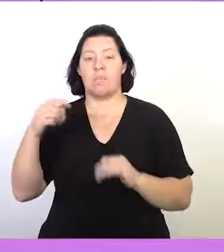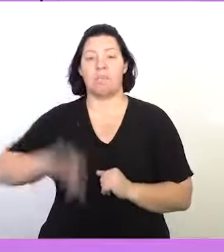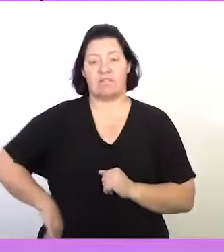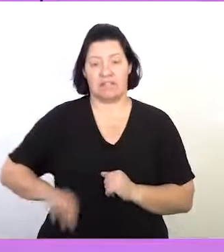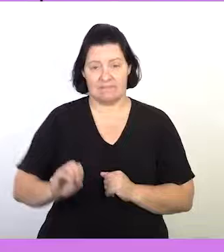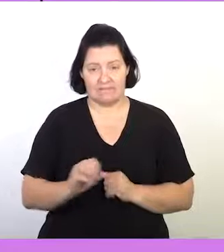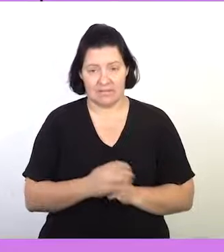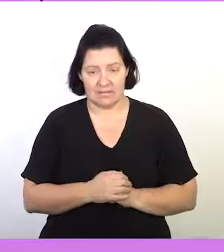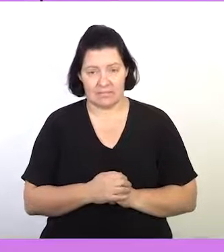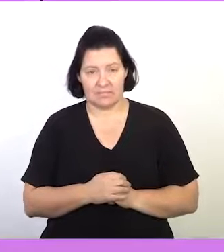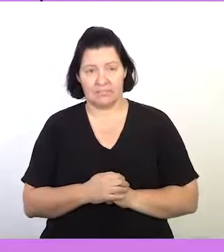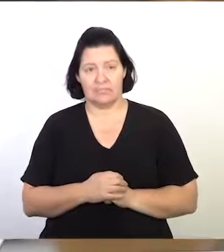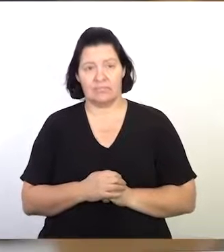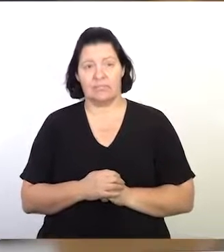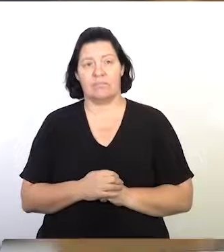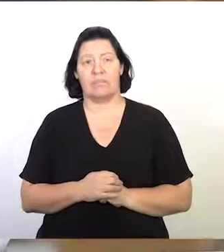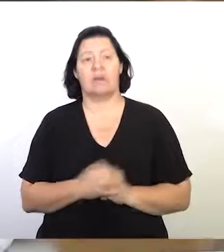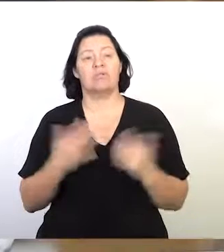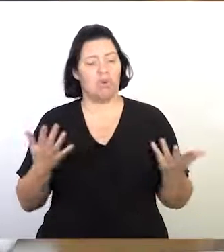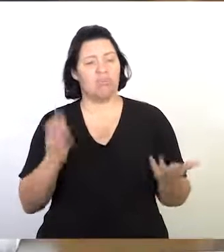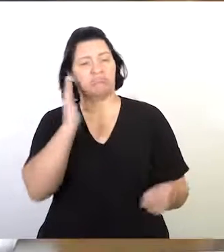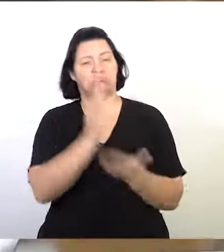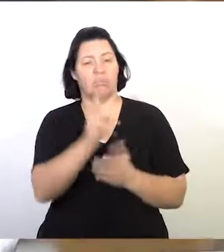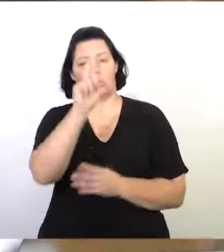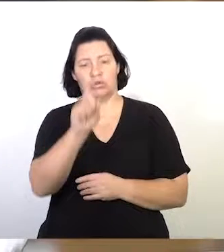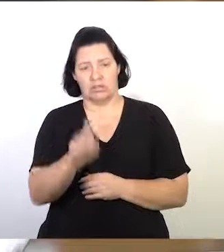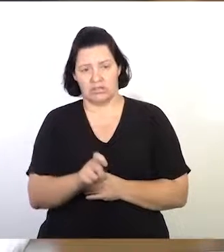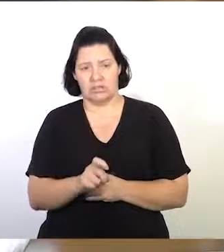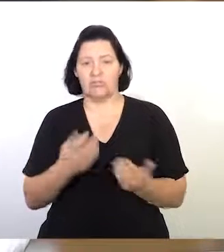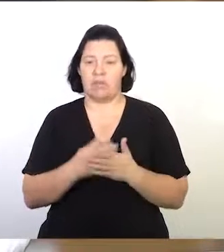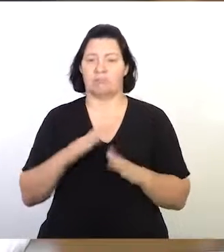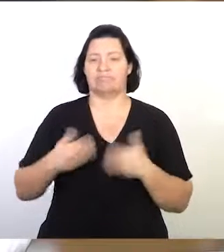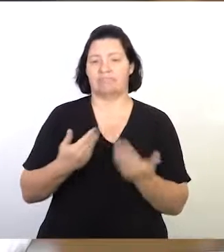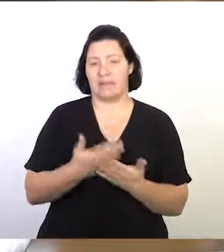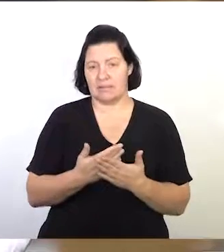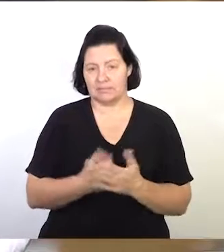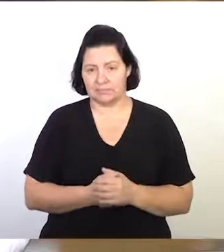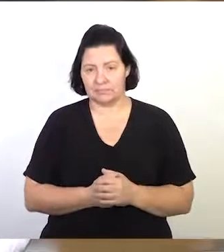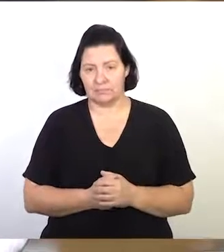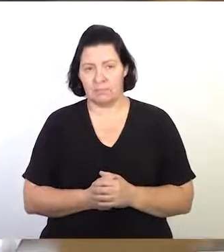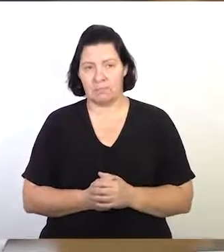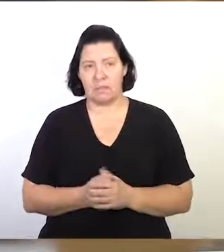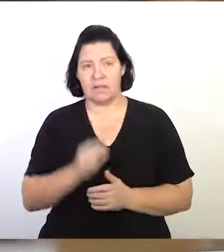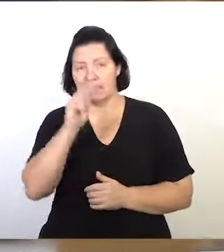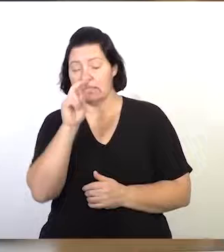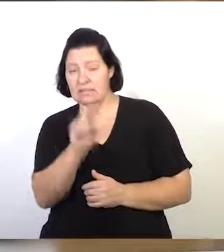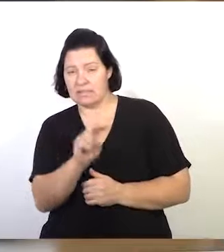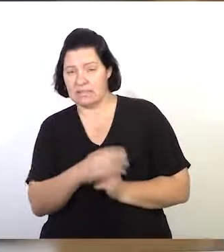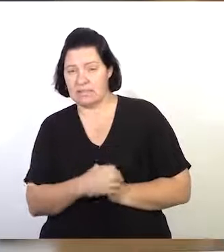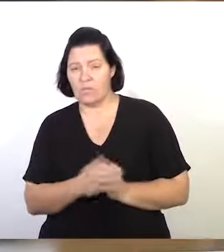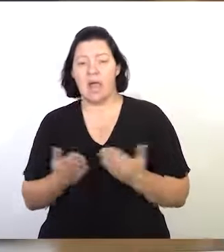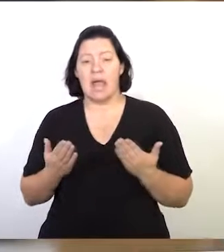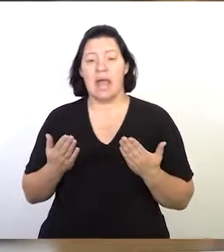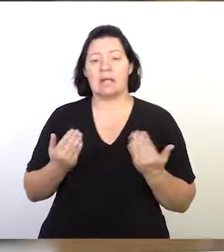a profit. Okay, so there, simple, straightforward question just to get us going. Okay, so let's see. This is what